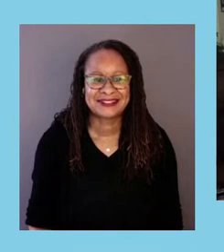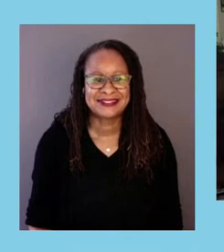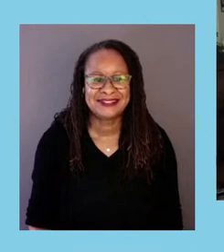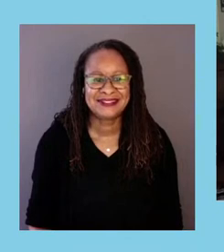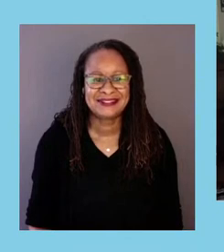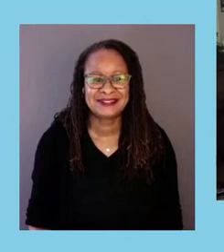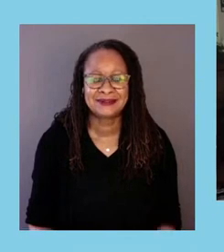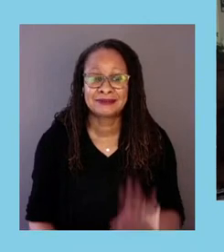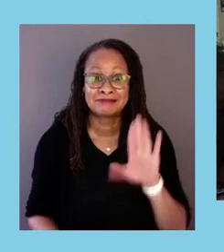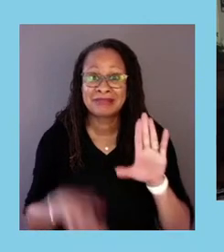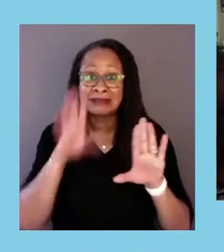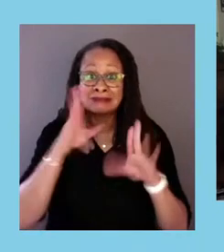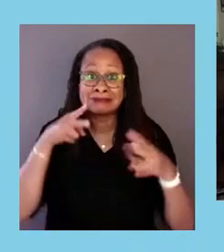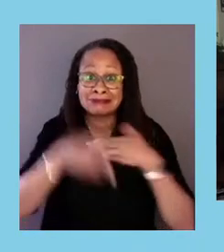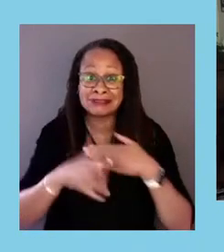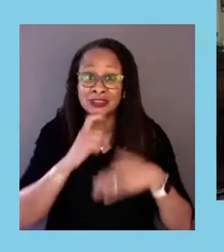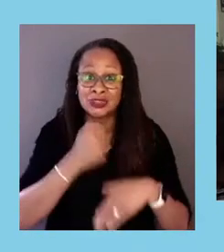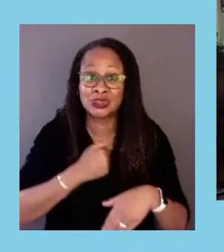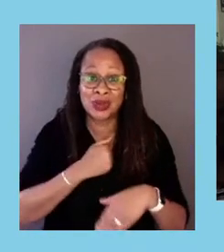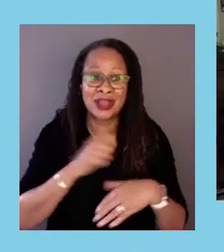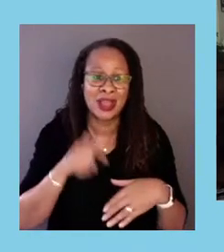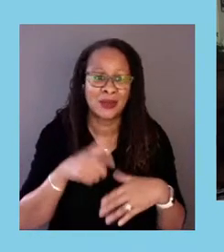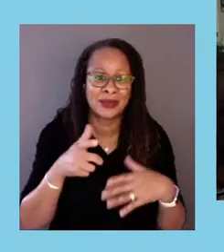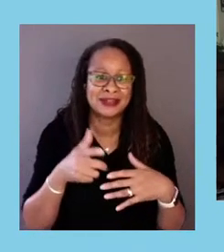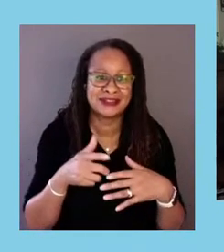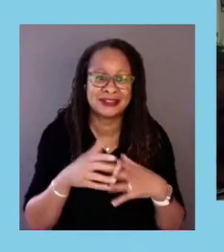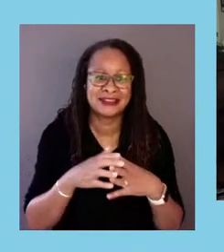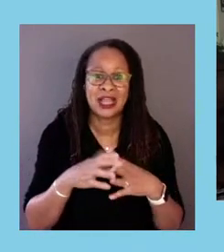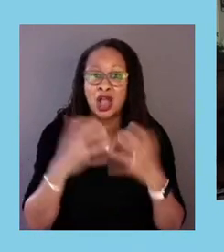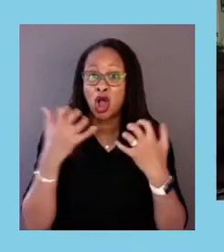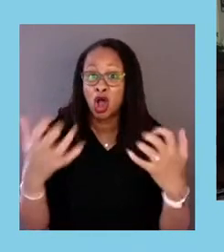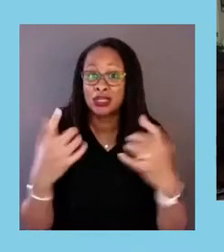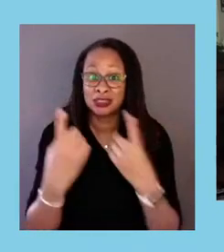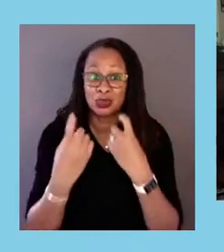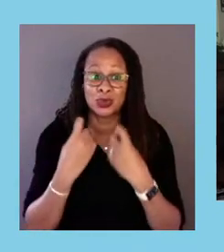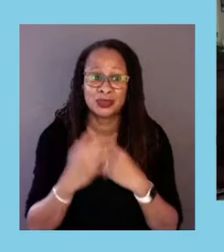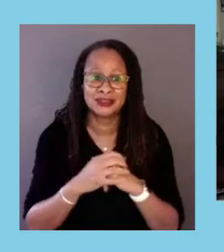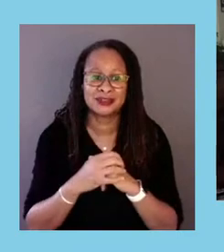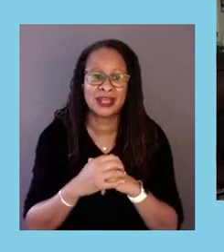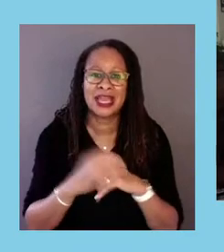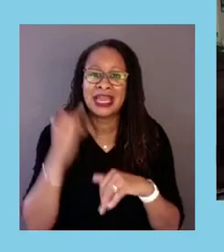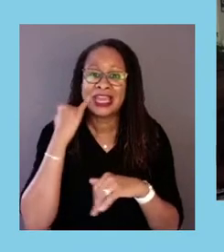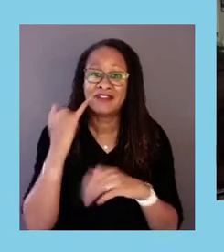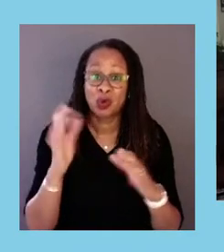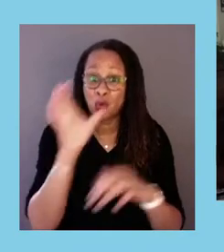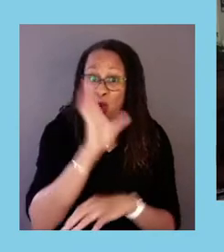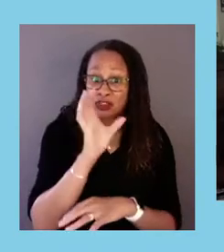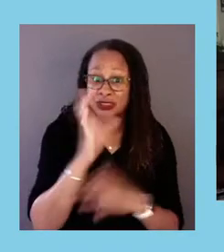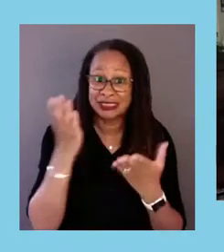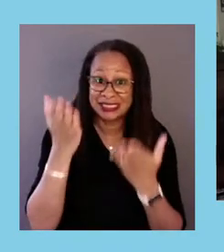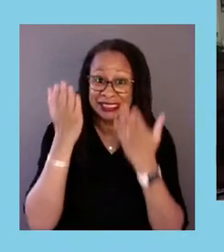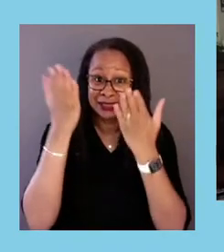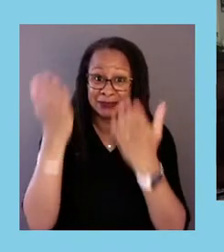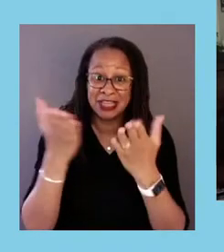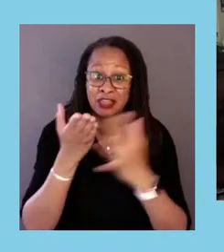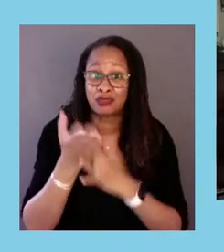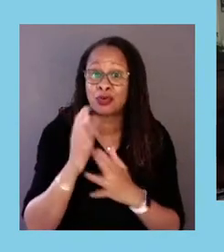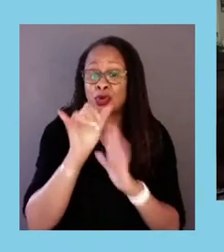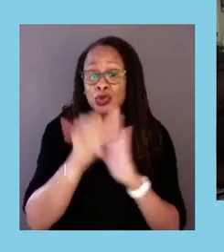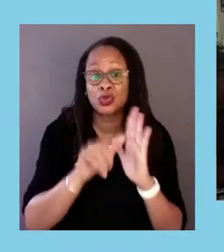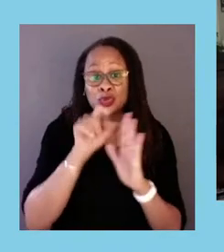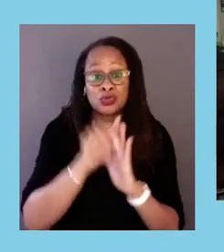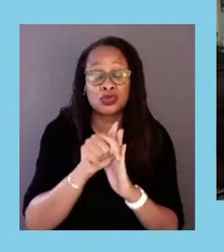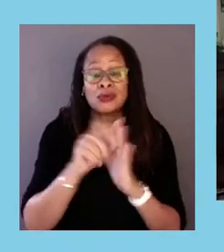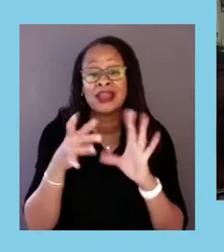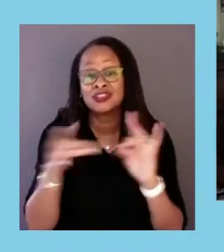Sorry to cut you off. We have to take some questions from the audience. If you're listening, watching, you can submit them via YouTube chat or on